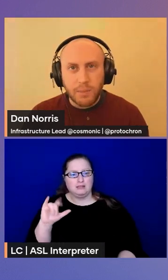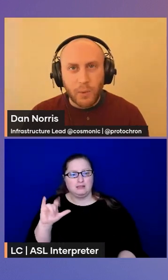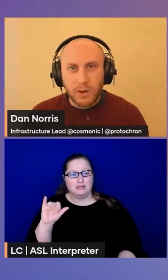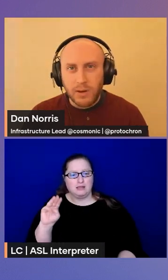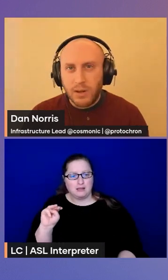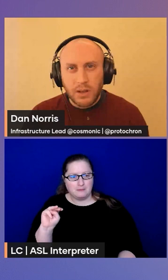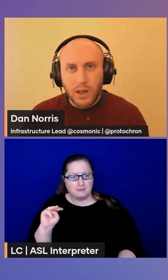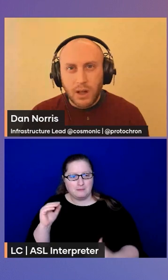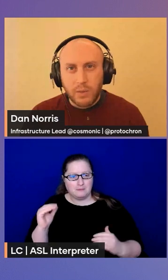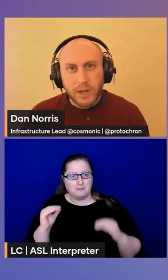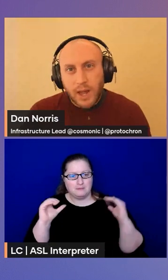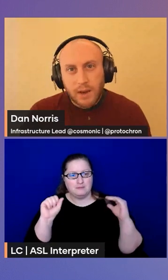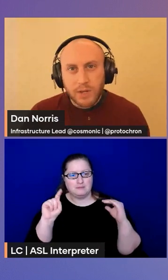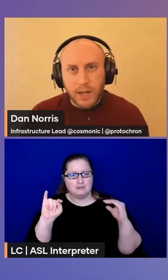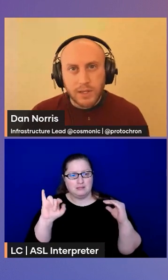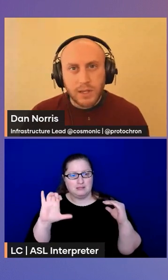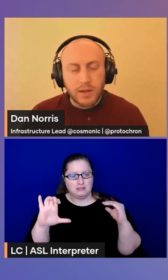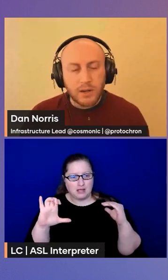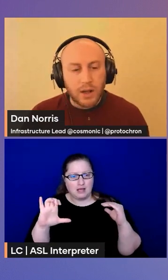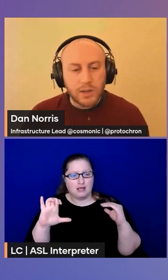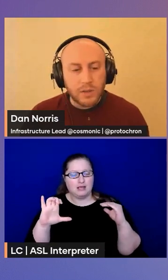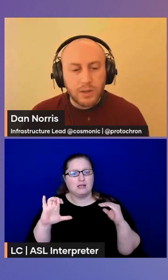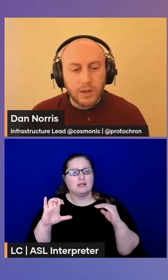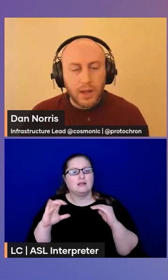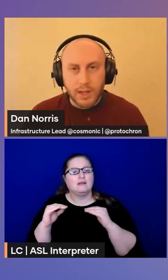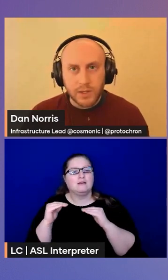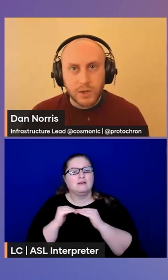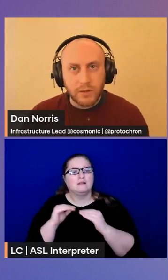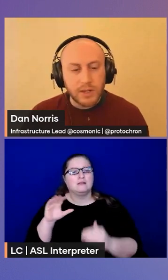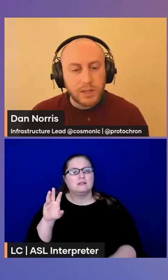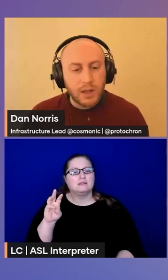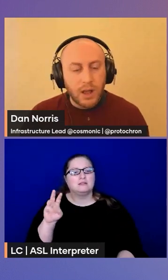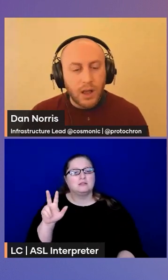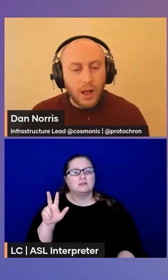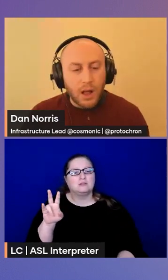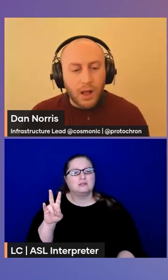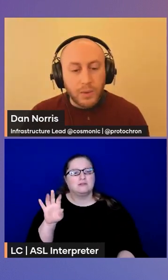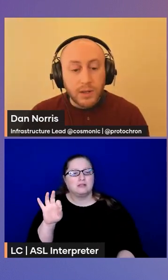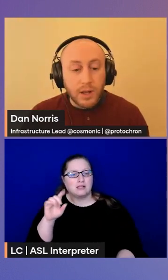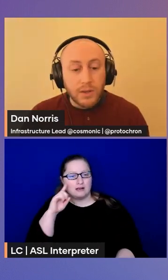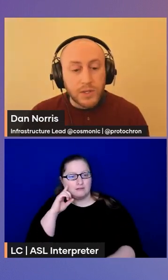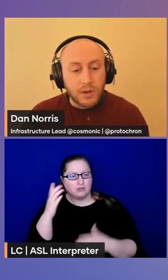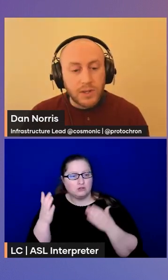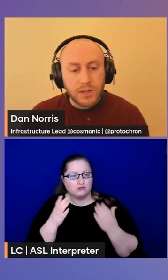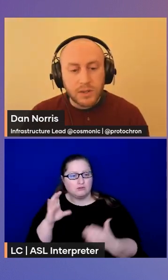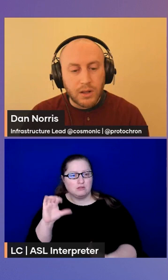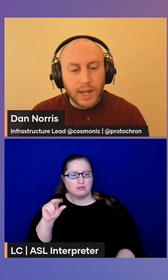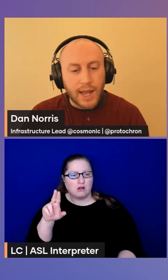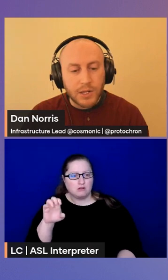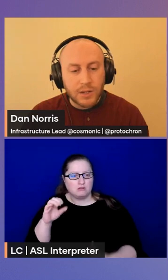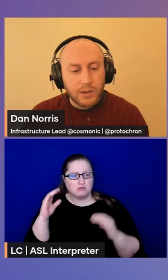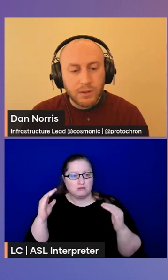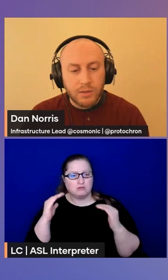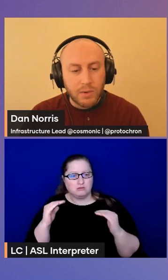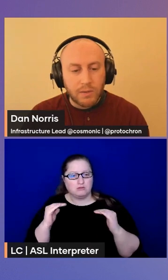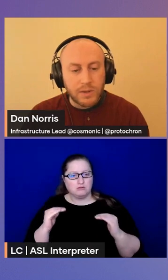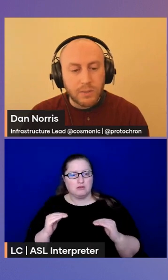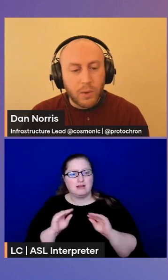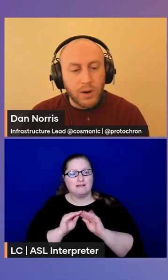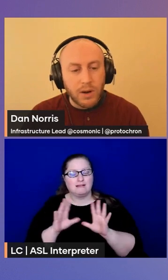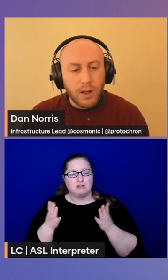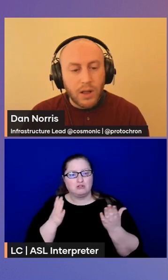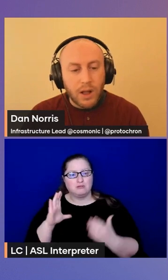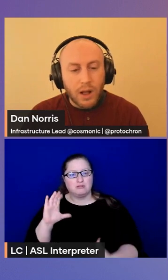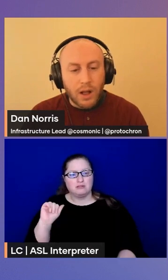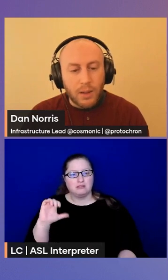static port that we can advertise in Consul as a service. We declare the service, just call it cache, reference the